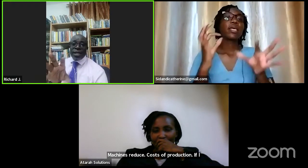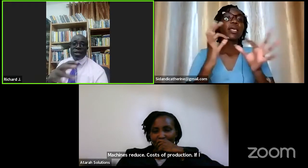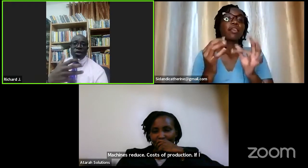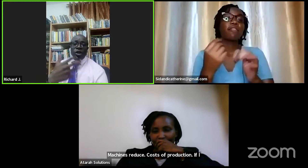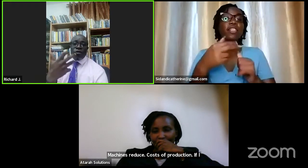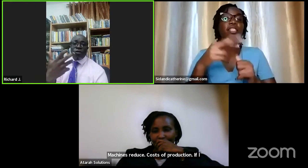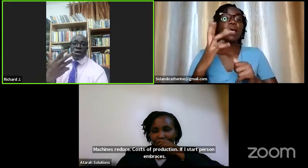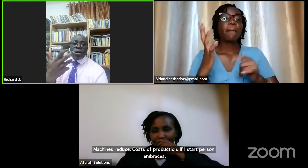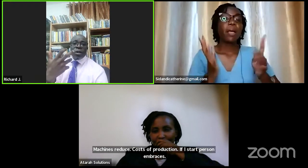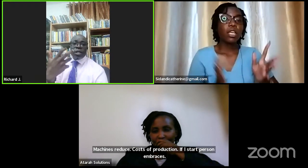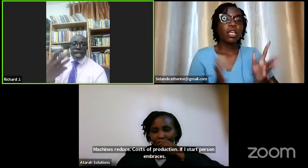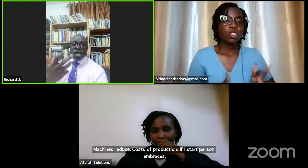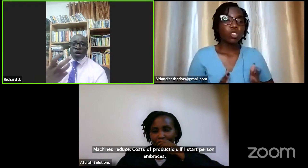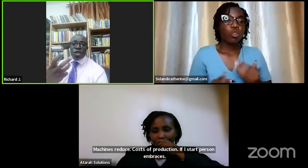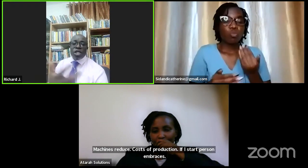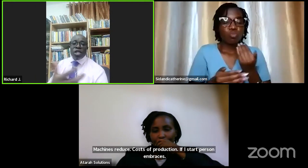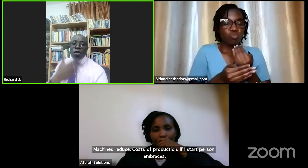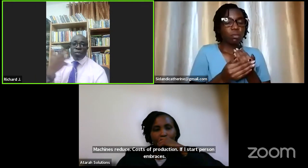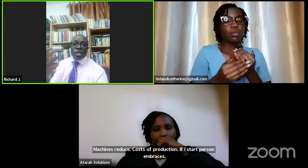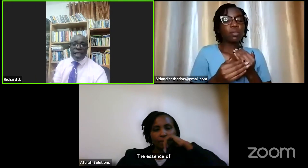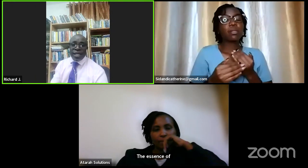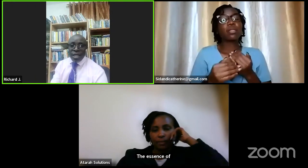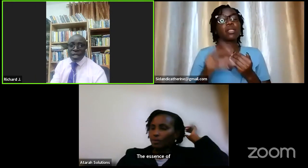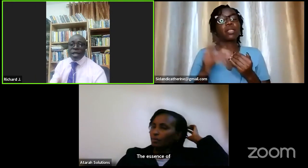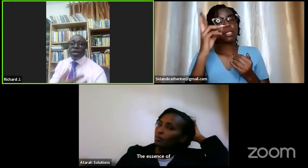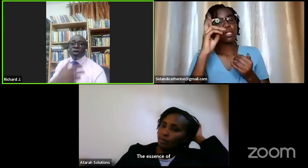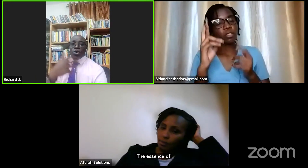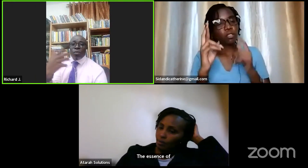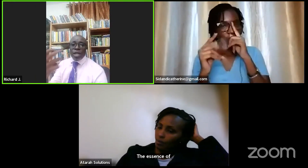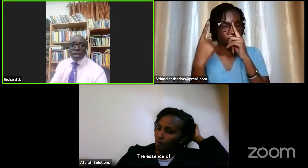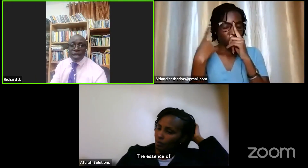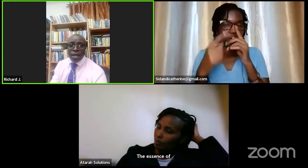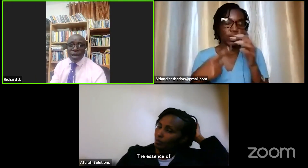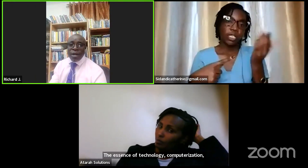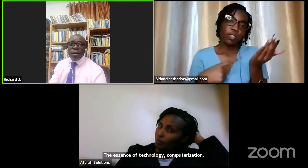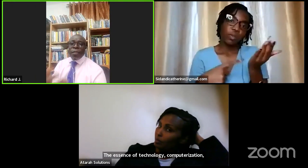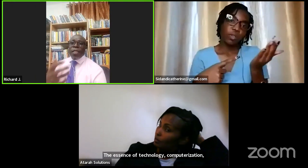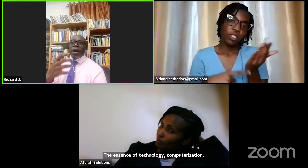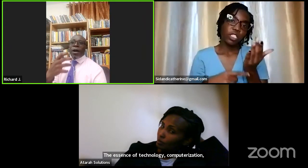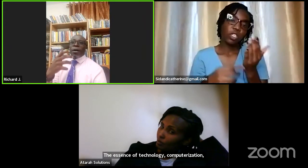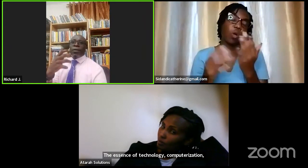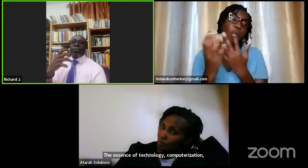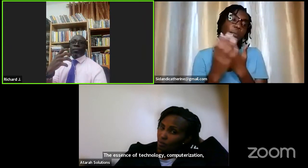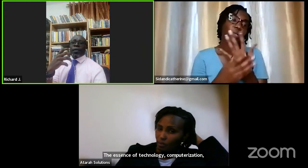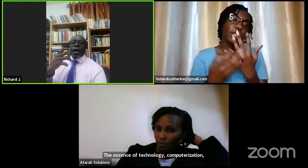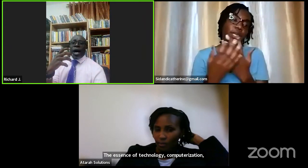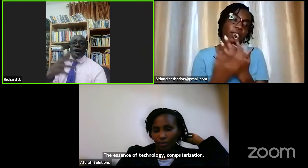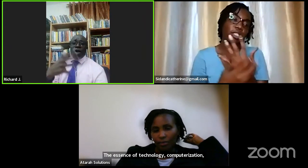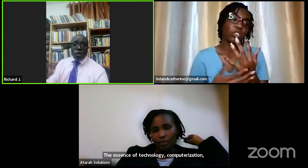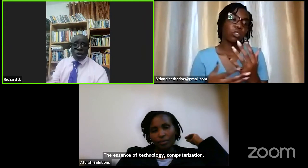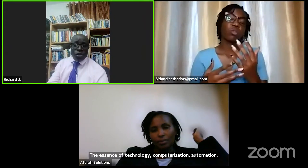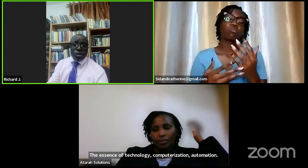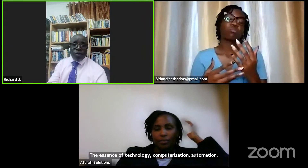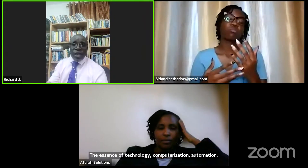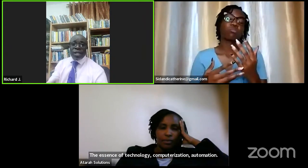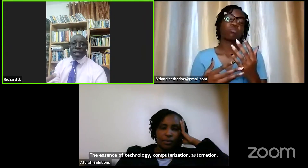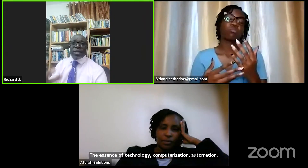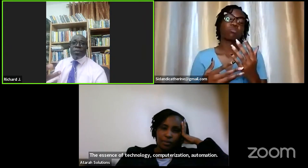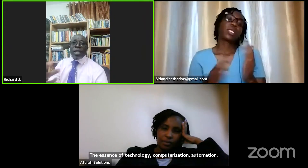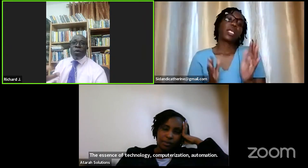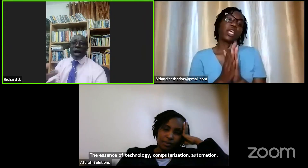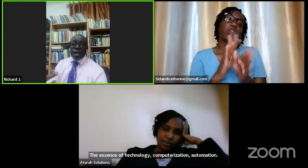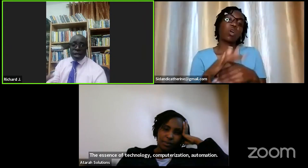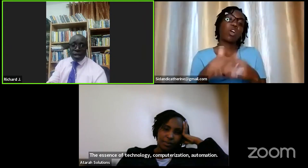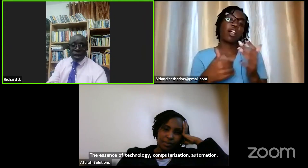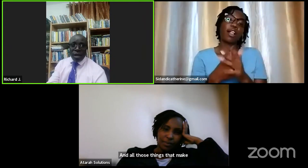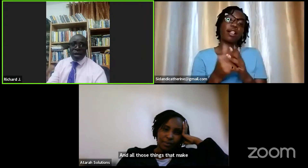the essence of technology, computerization, automation, and all those things